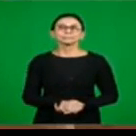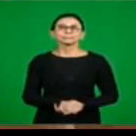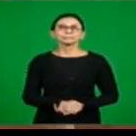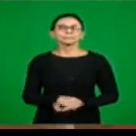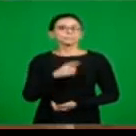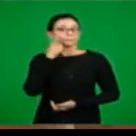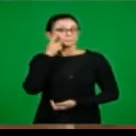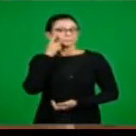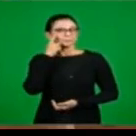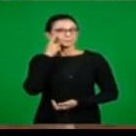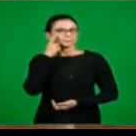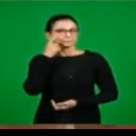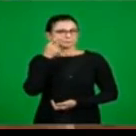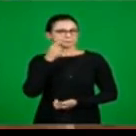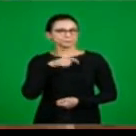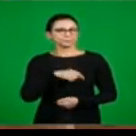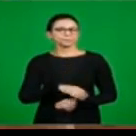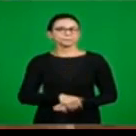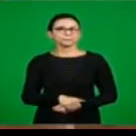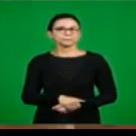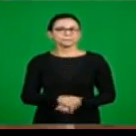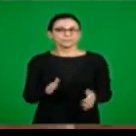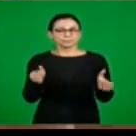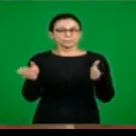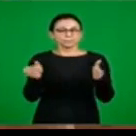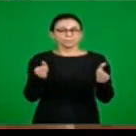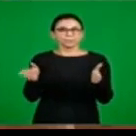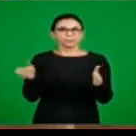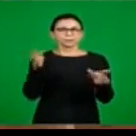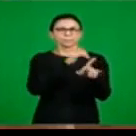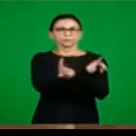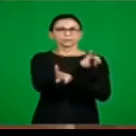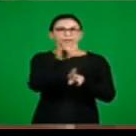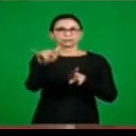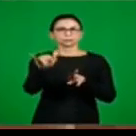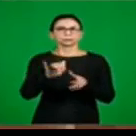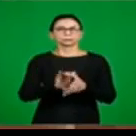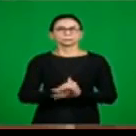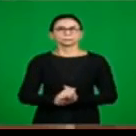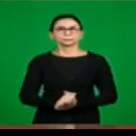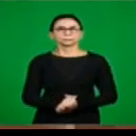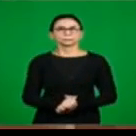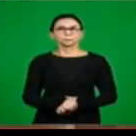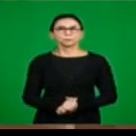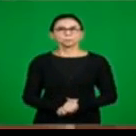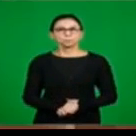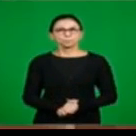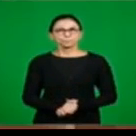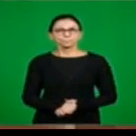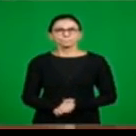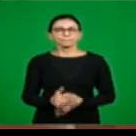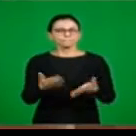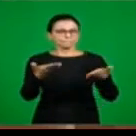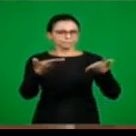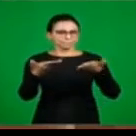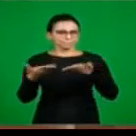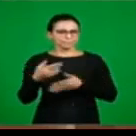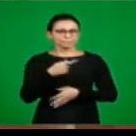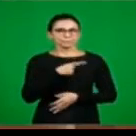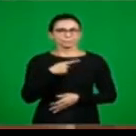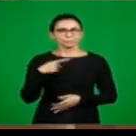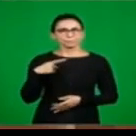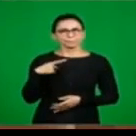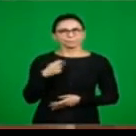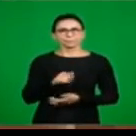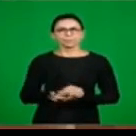listen and retain. And we are going to see here the prophetic moment which we are living. It is not only listening. So